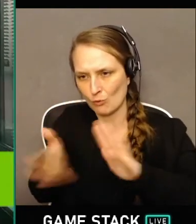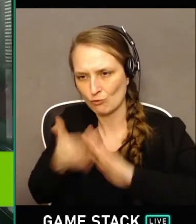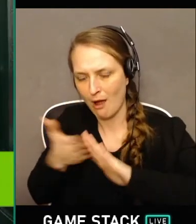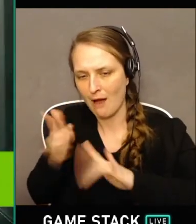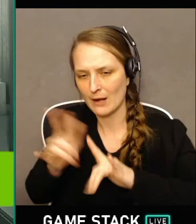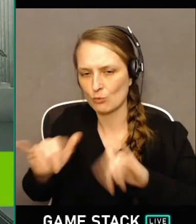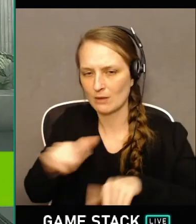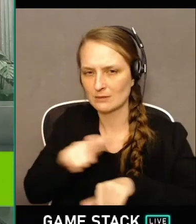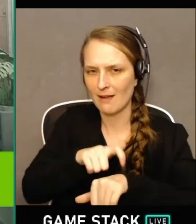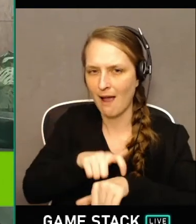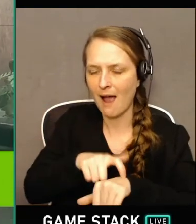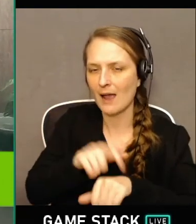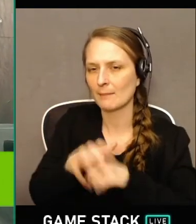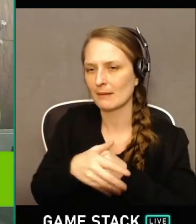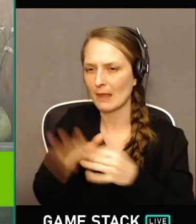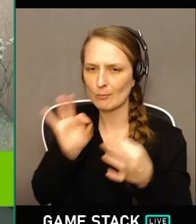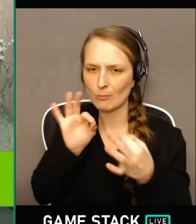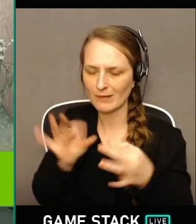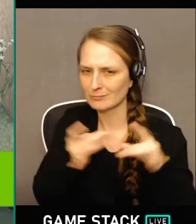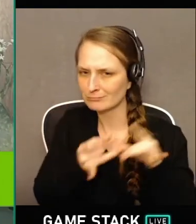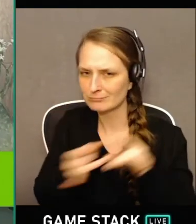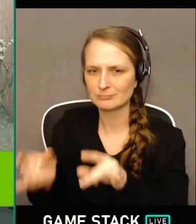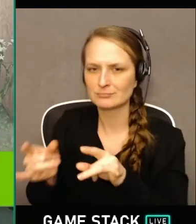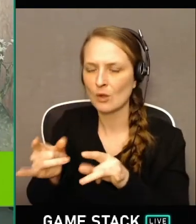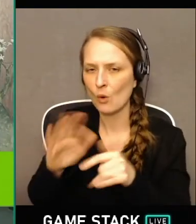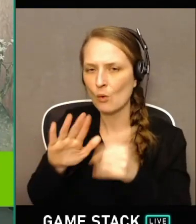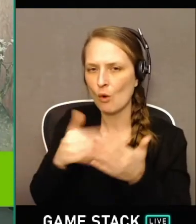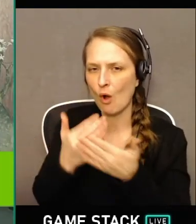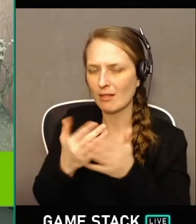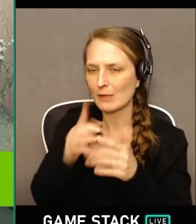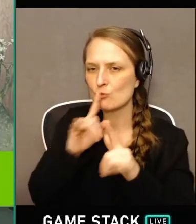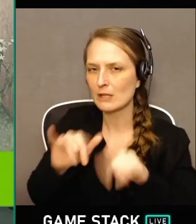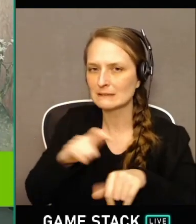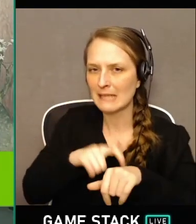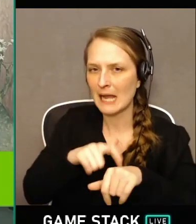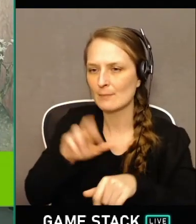with computationally intensive rendering algorithms such as real-time ray tracing.